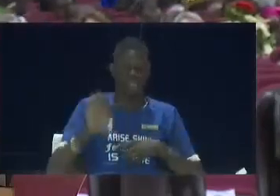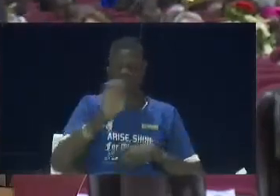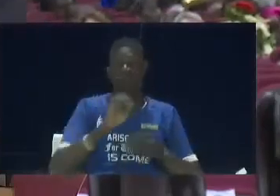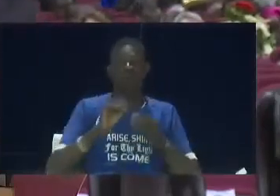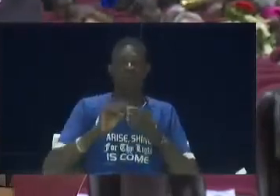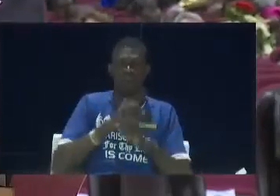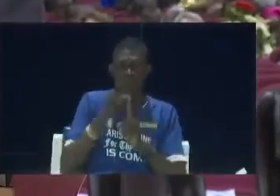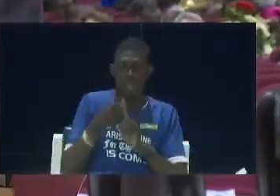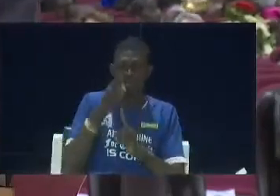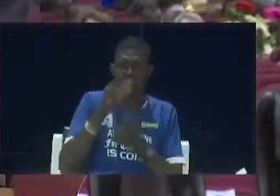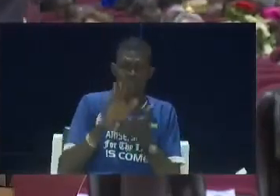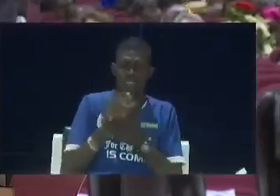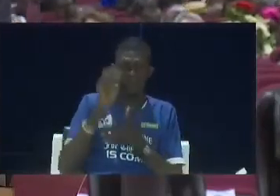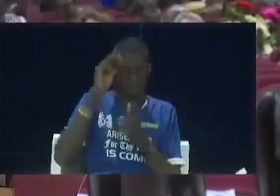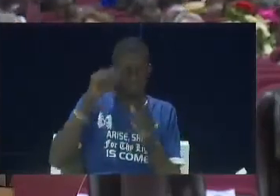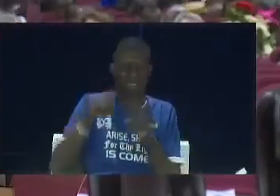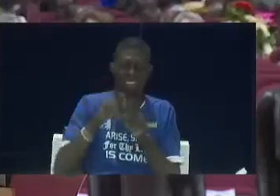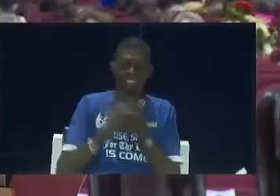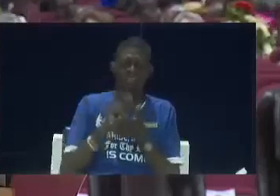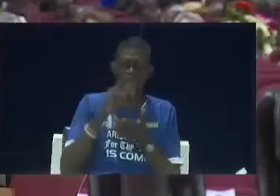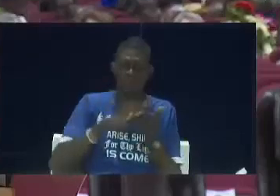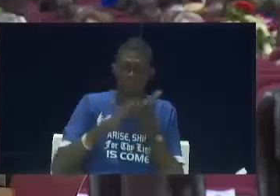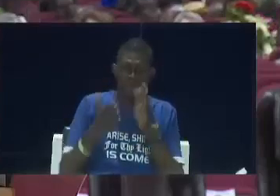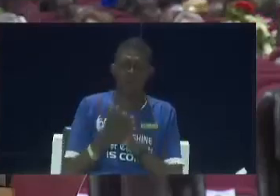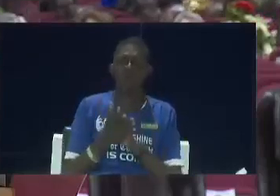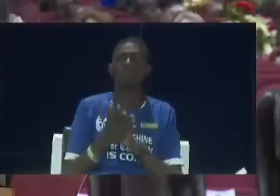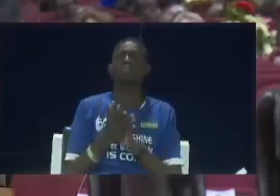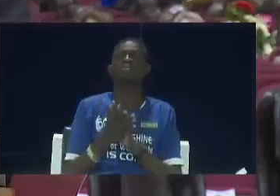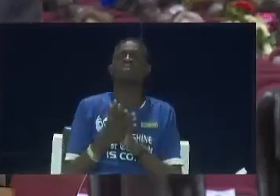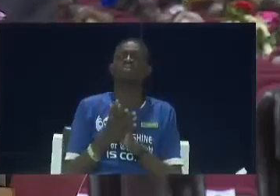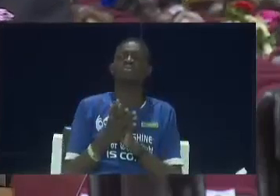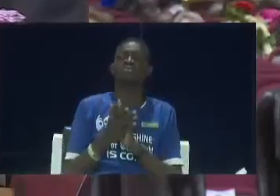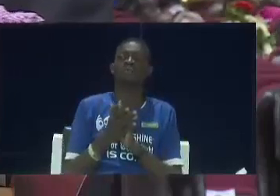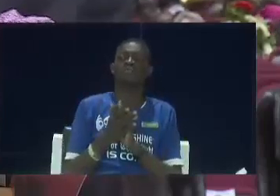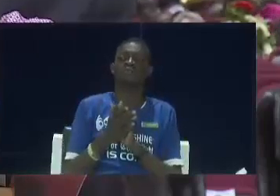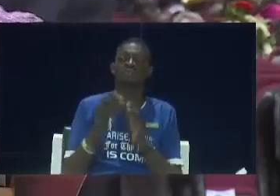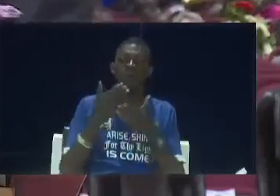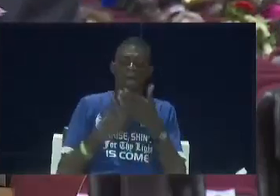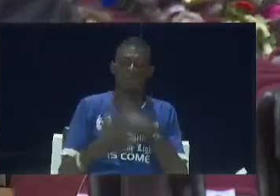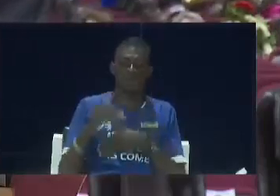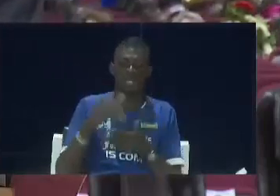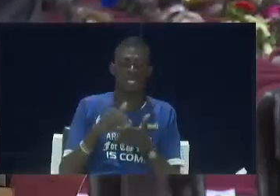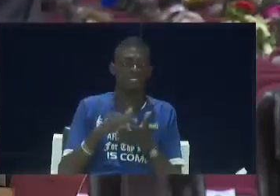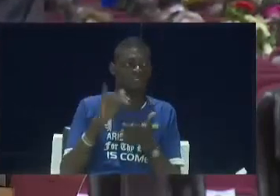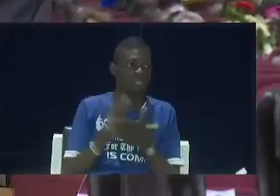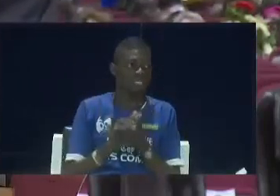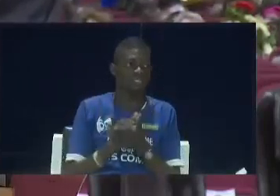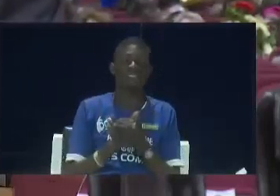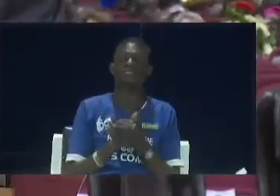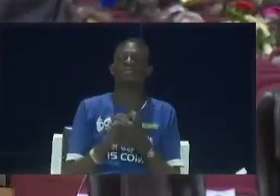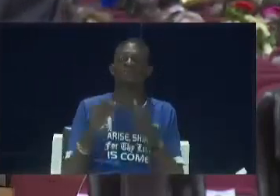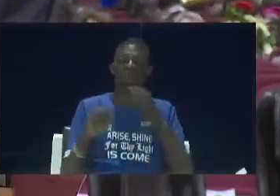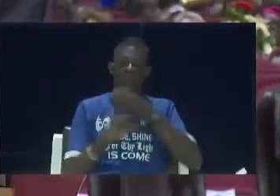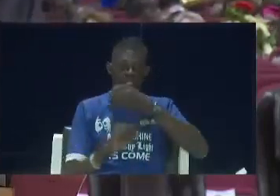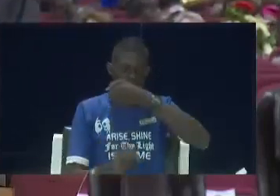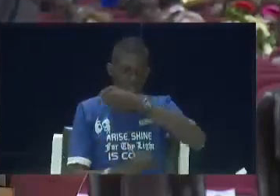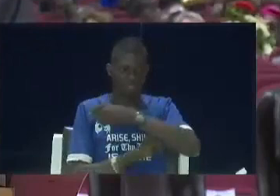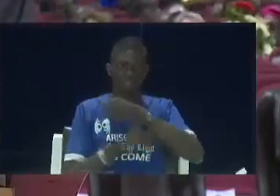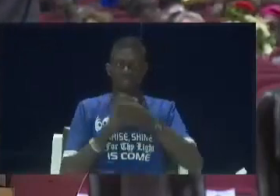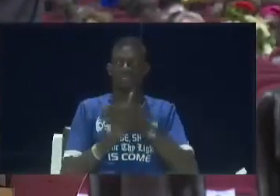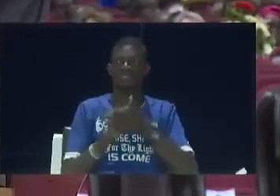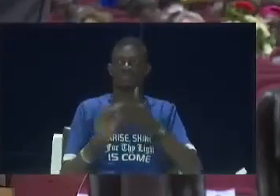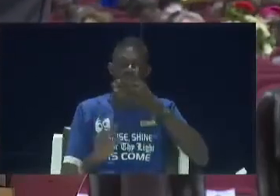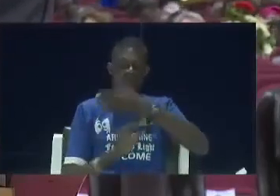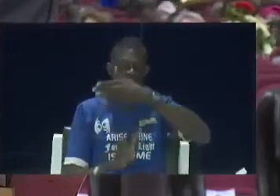you believe him like that, you become saved, you become born again. That's foundational, that's